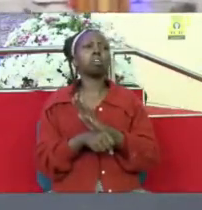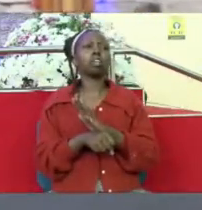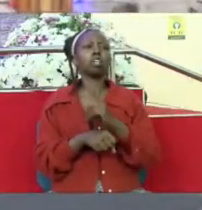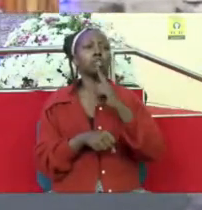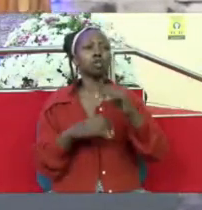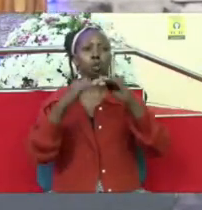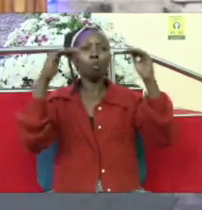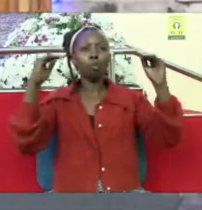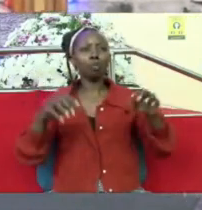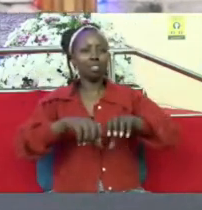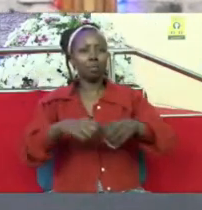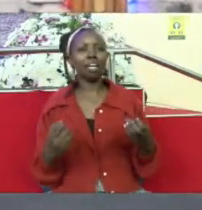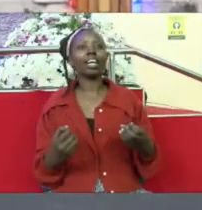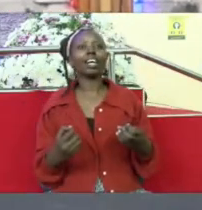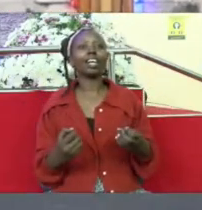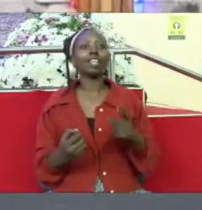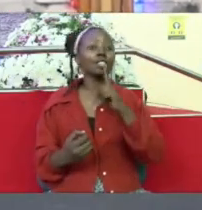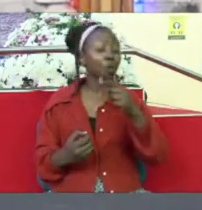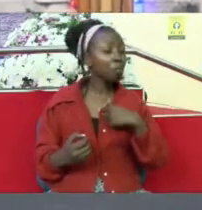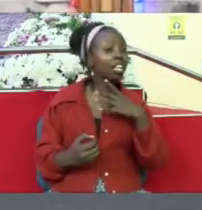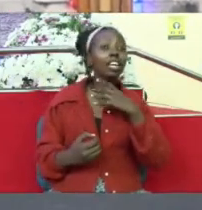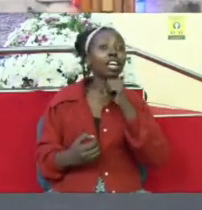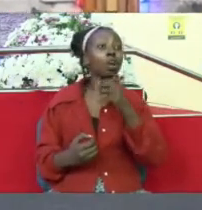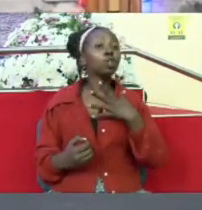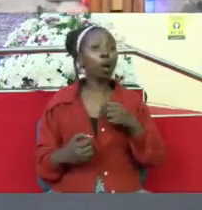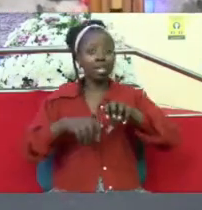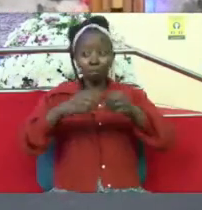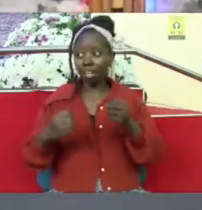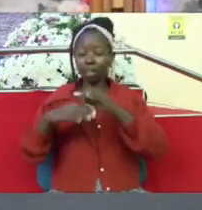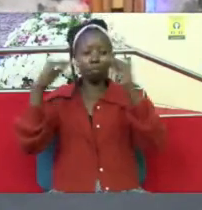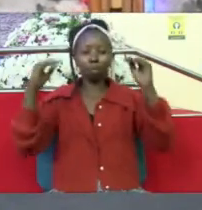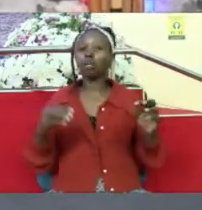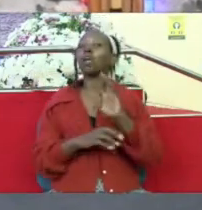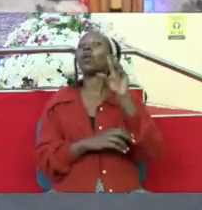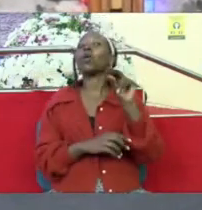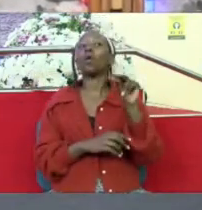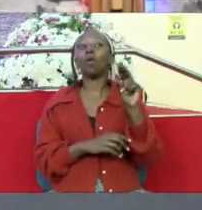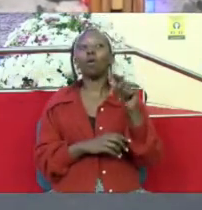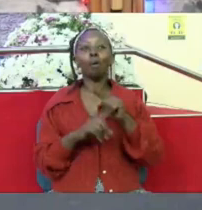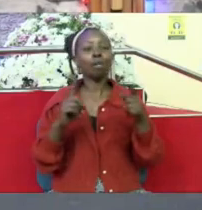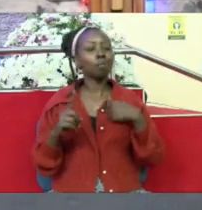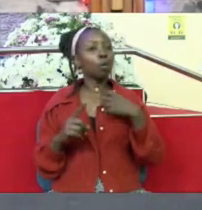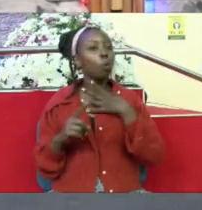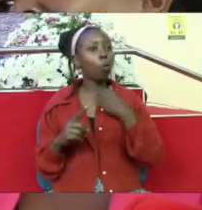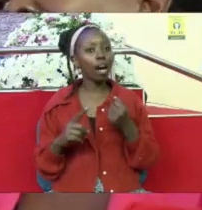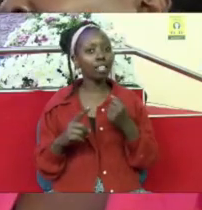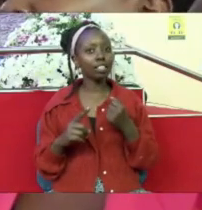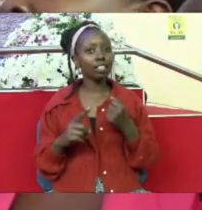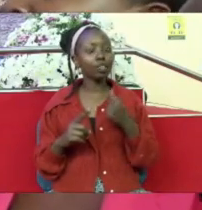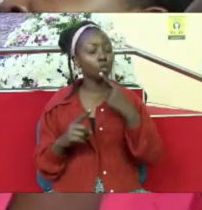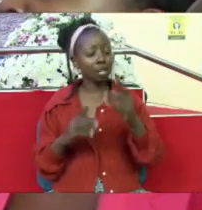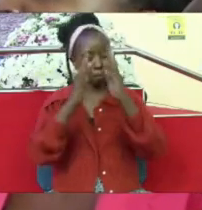No, that is not the power I want. I don't want to break the pulpit. But I want to say power work. Prayer